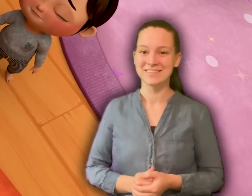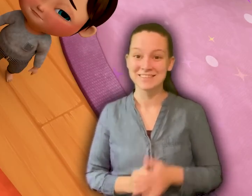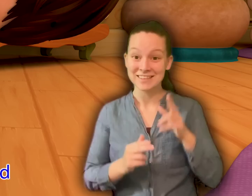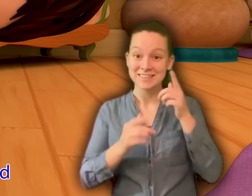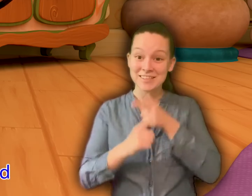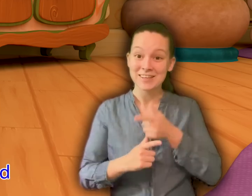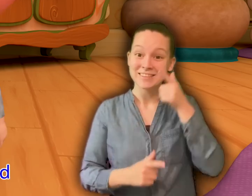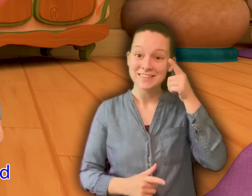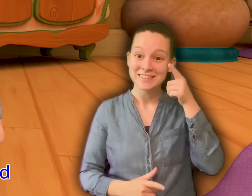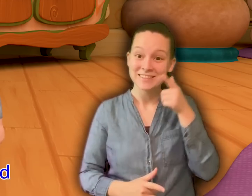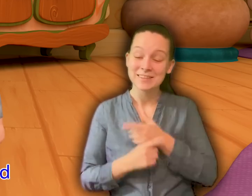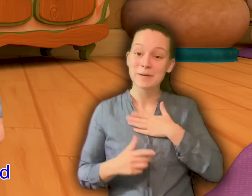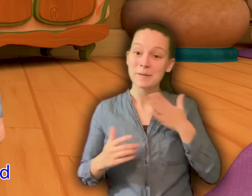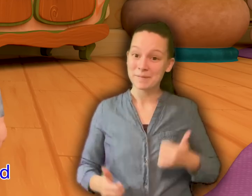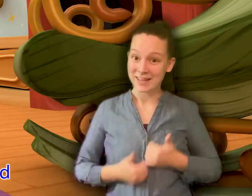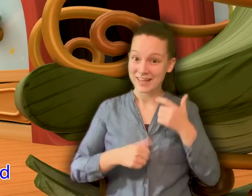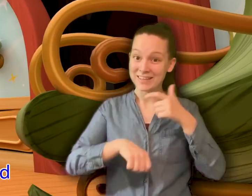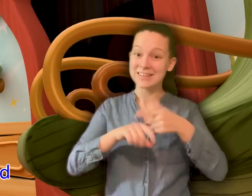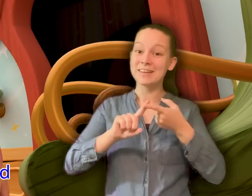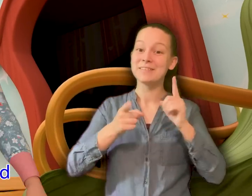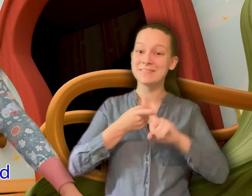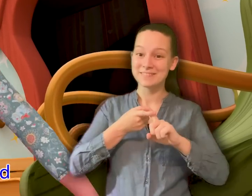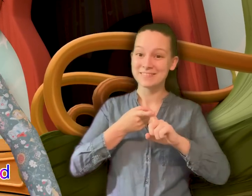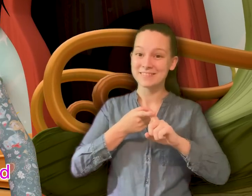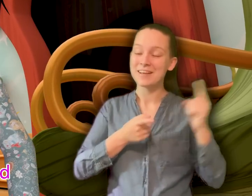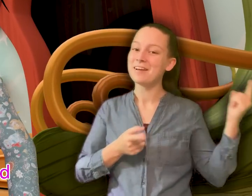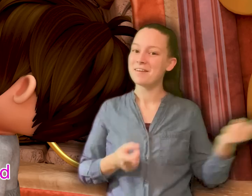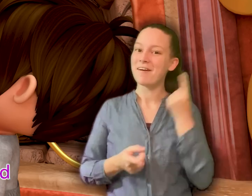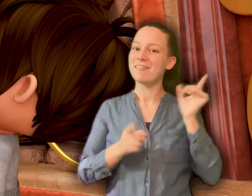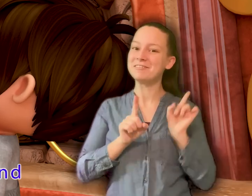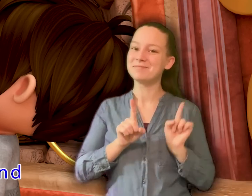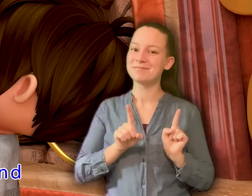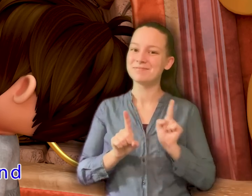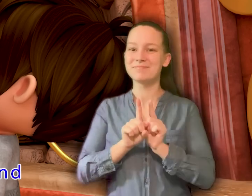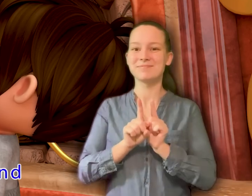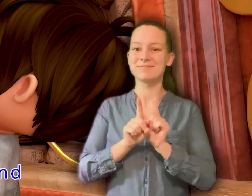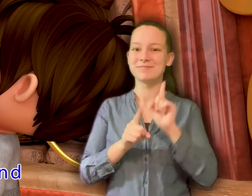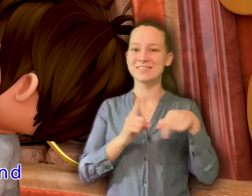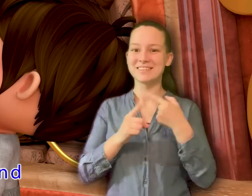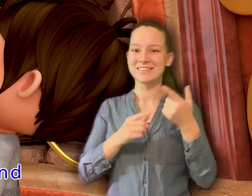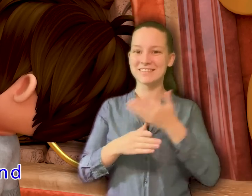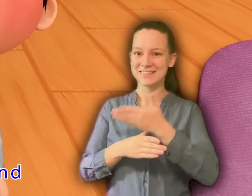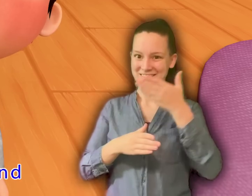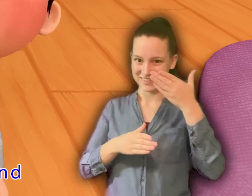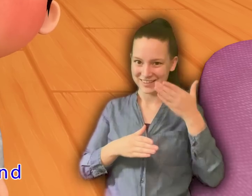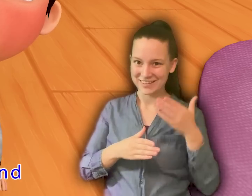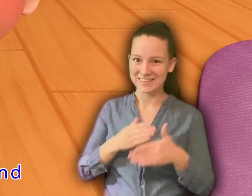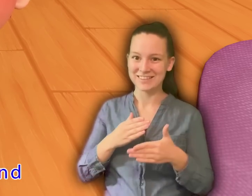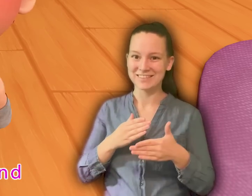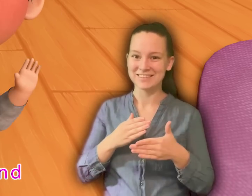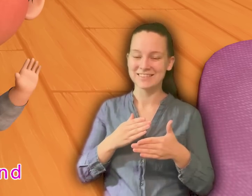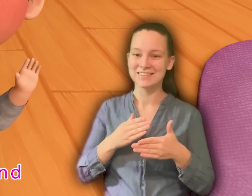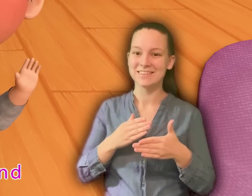story sister sister my lifetime friend always beside me till